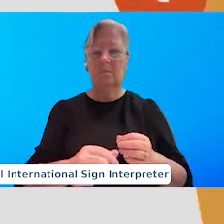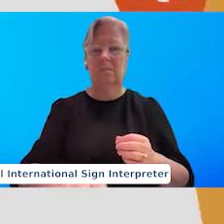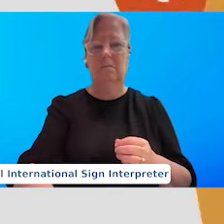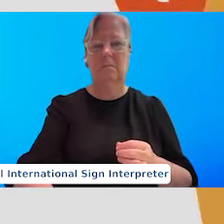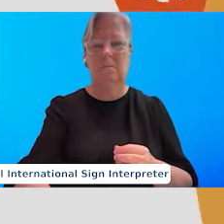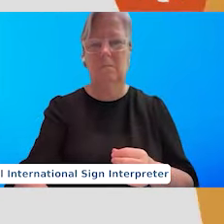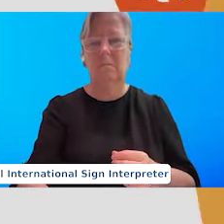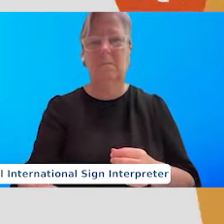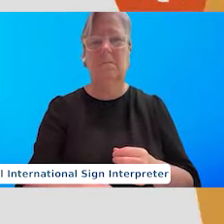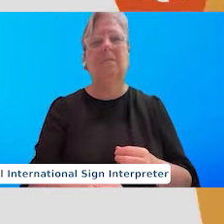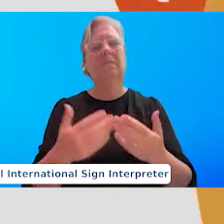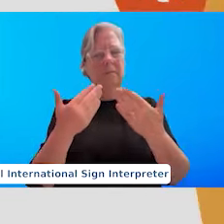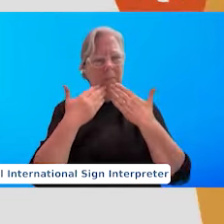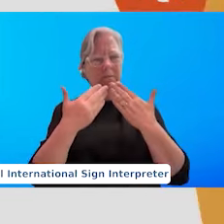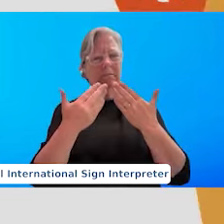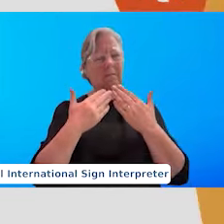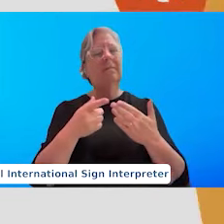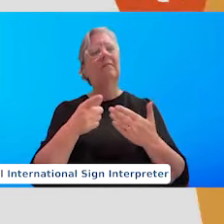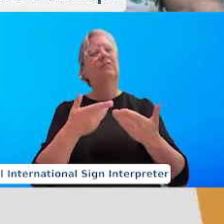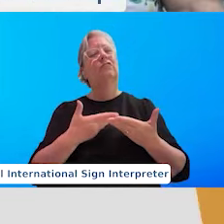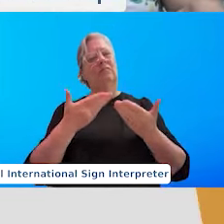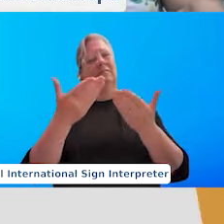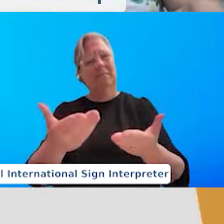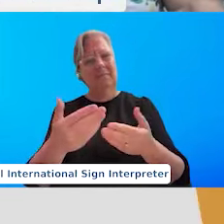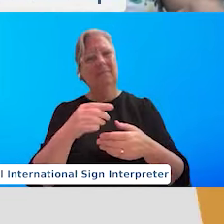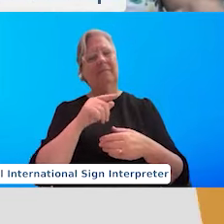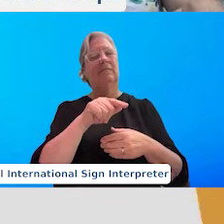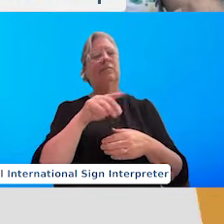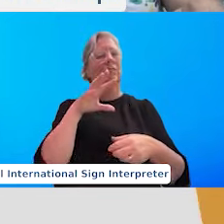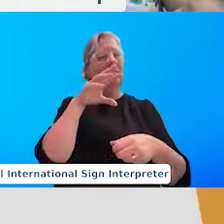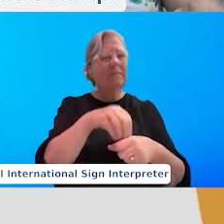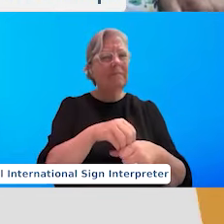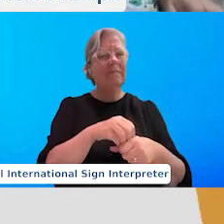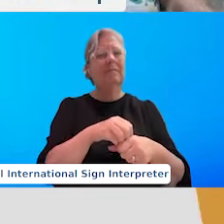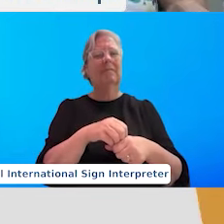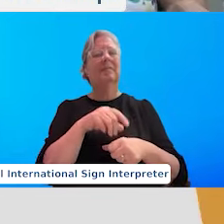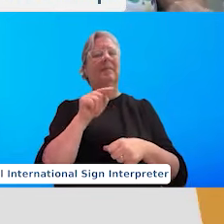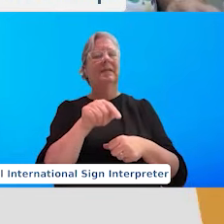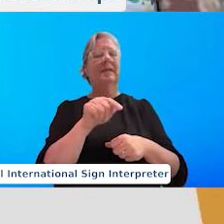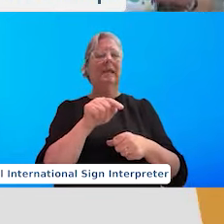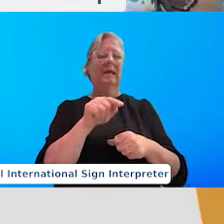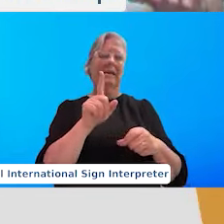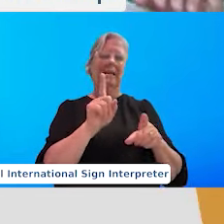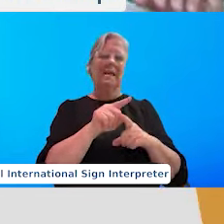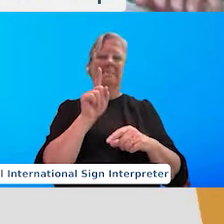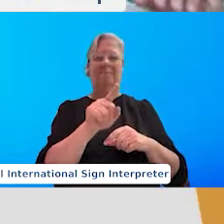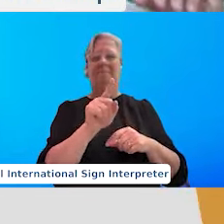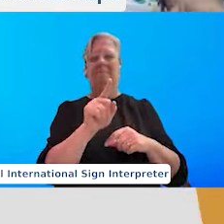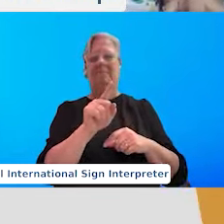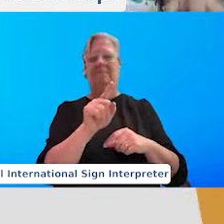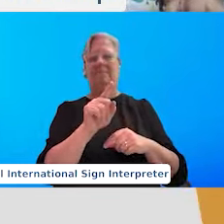Your slides are up and ready to go. Okay, thank you. Esteemed panelists, colleagues, ladies and